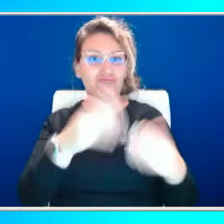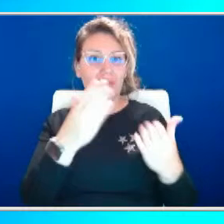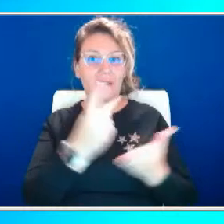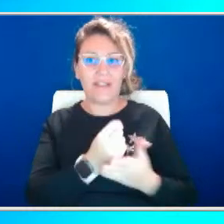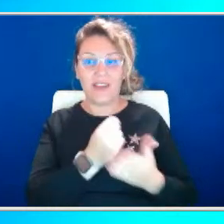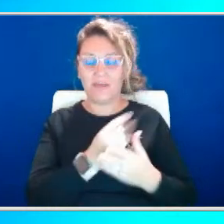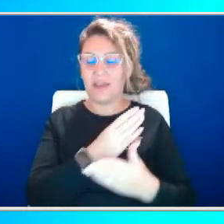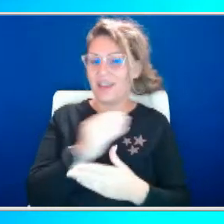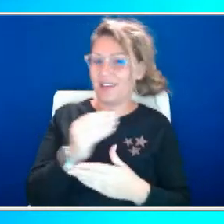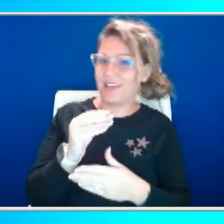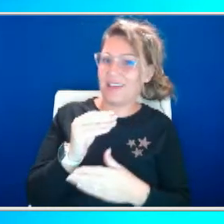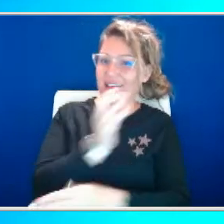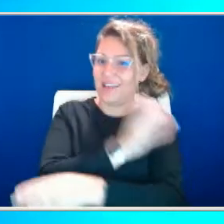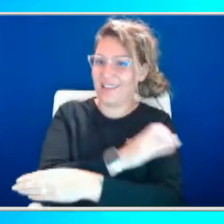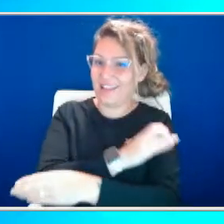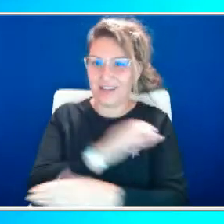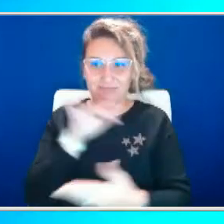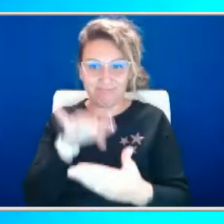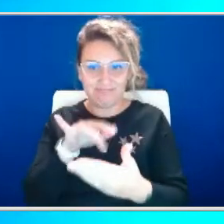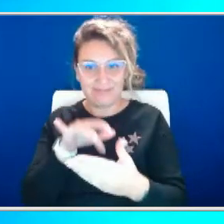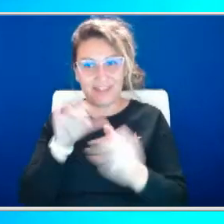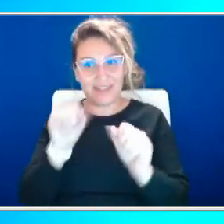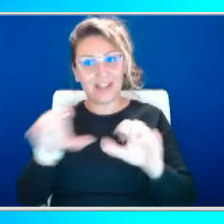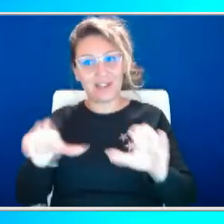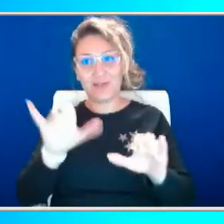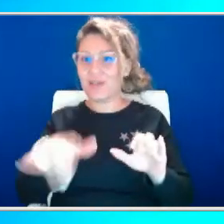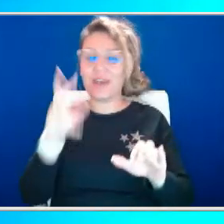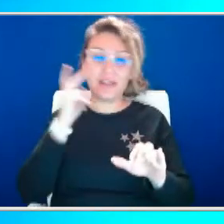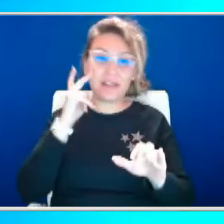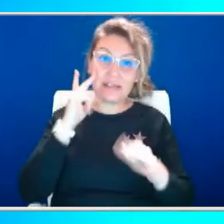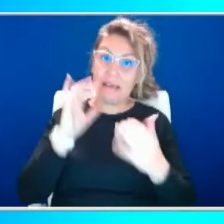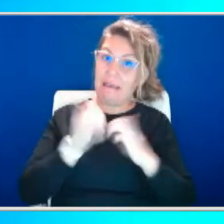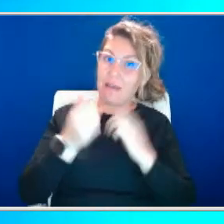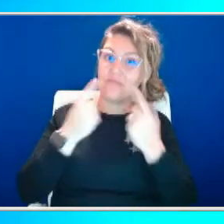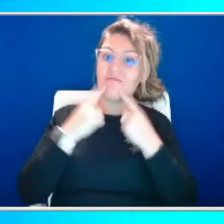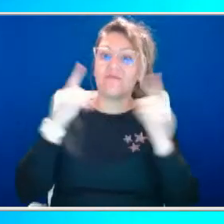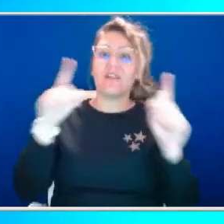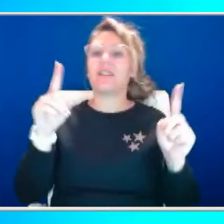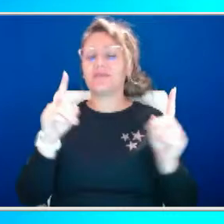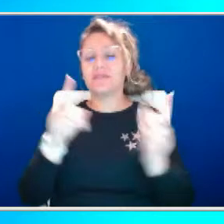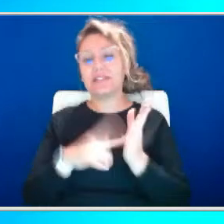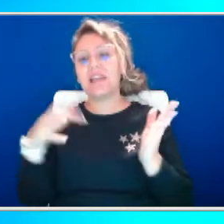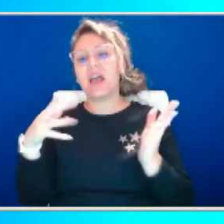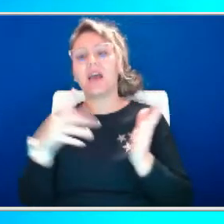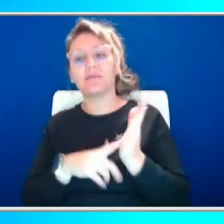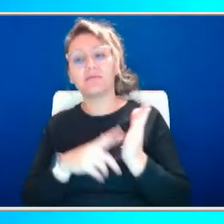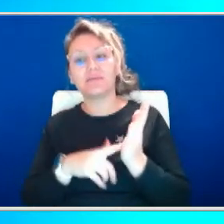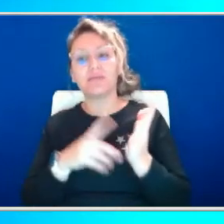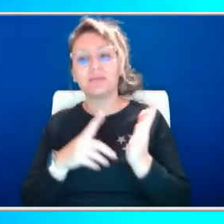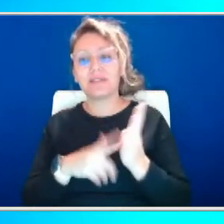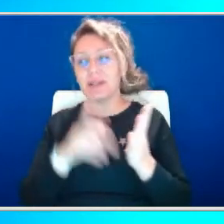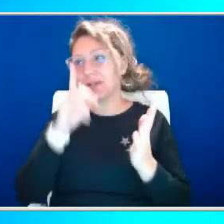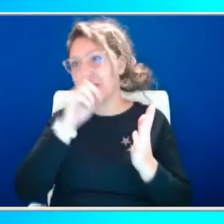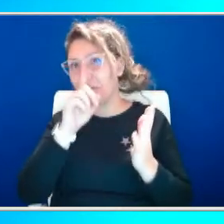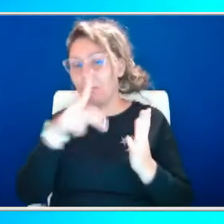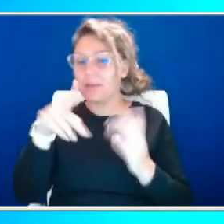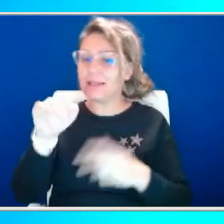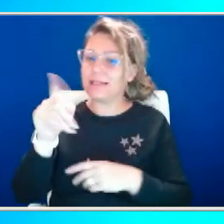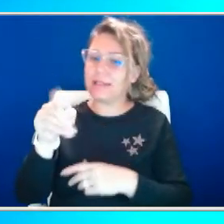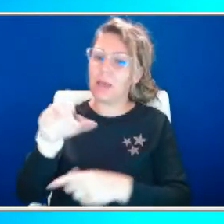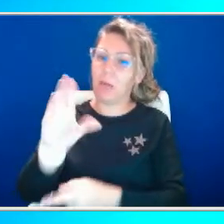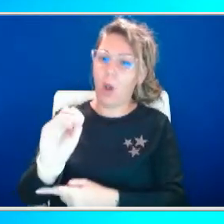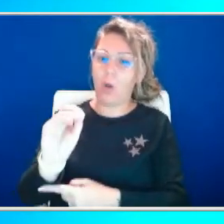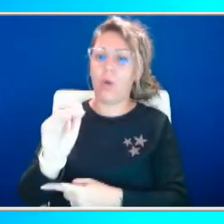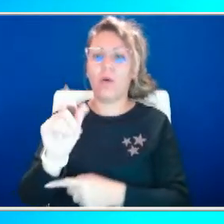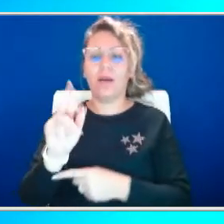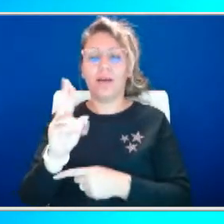study, we can kind of do those types of things to really actually see how effective it is, because we know sometimes, there is a placebo response, and anything you do, you can give